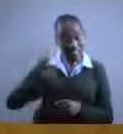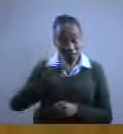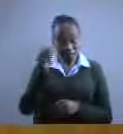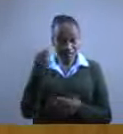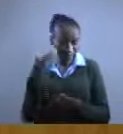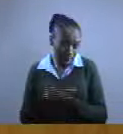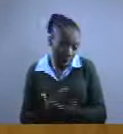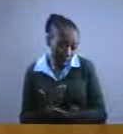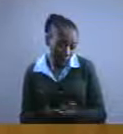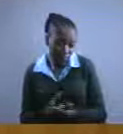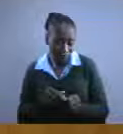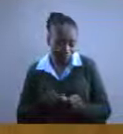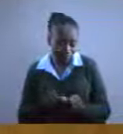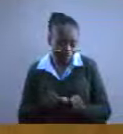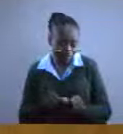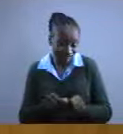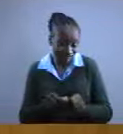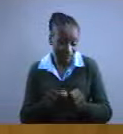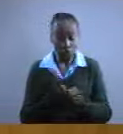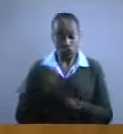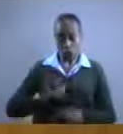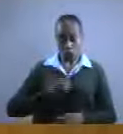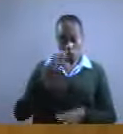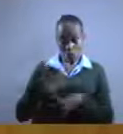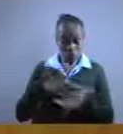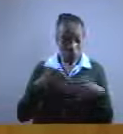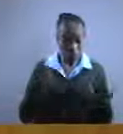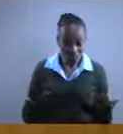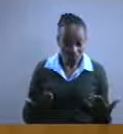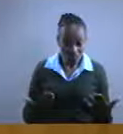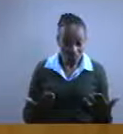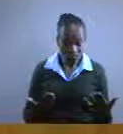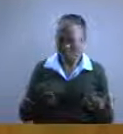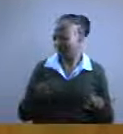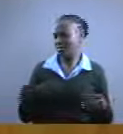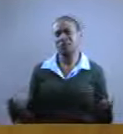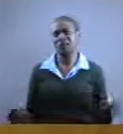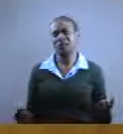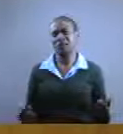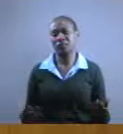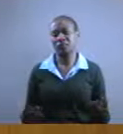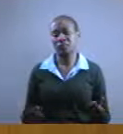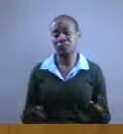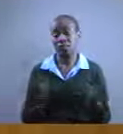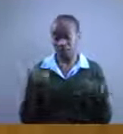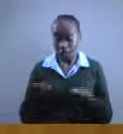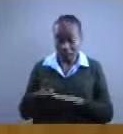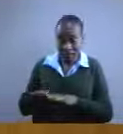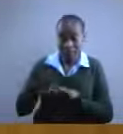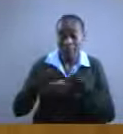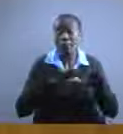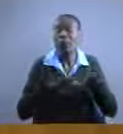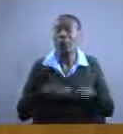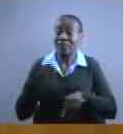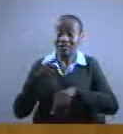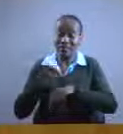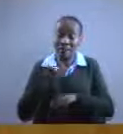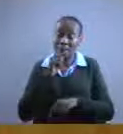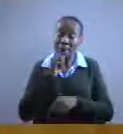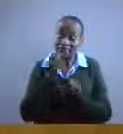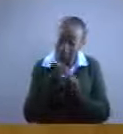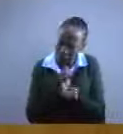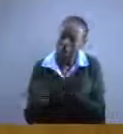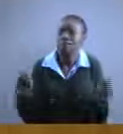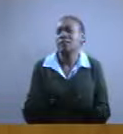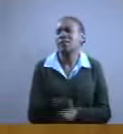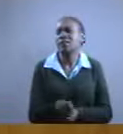not sustain the pattern of youth unemployment that has characterized the democratic period. And further, neither can